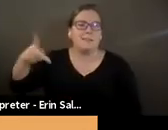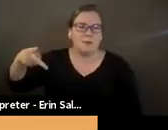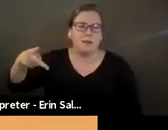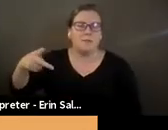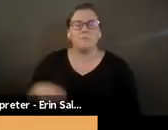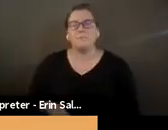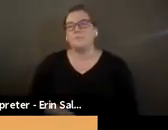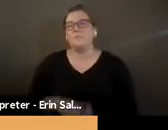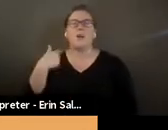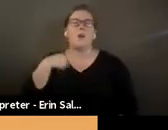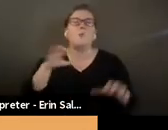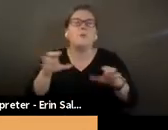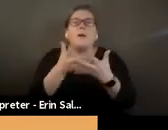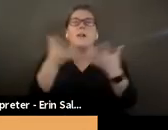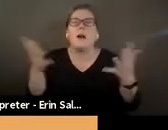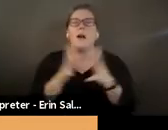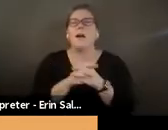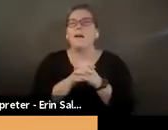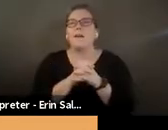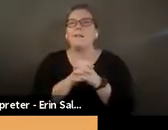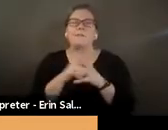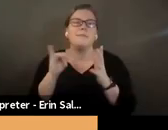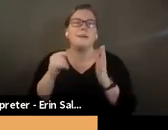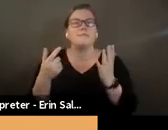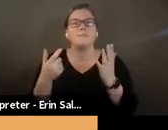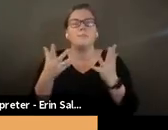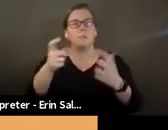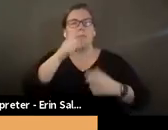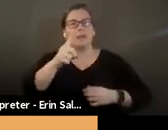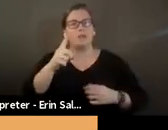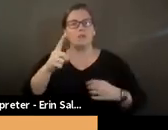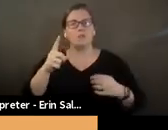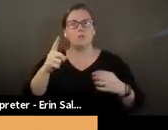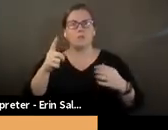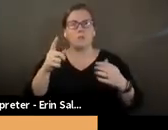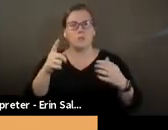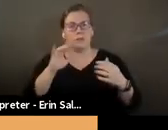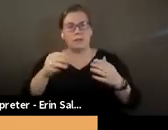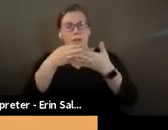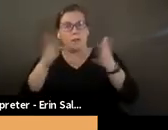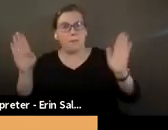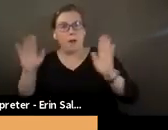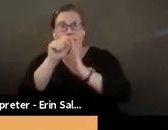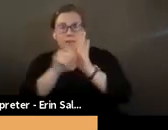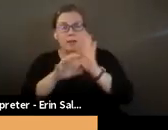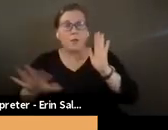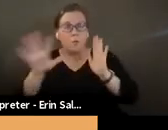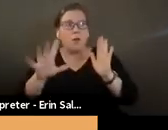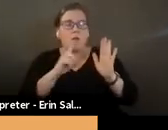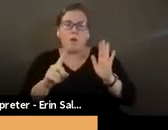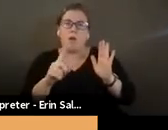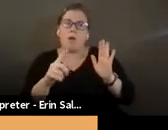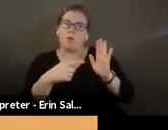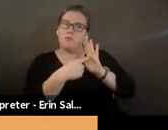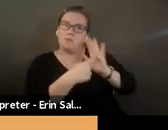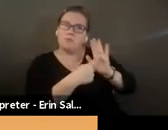So we're talking about representing the public interest of consumers in electric and natural gas cases,